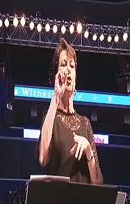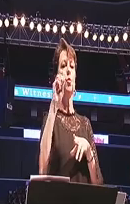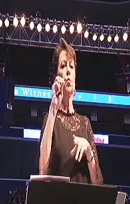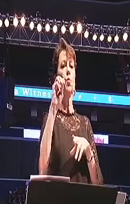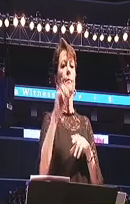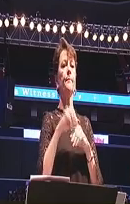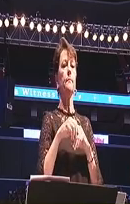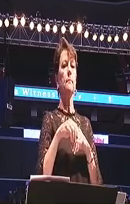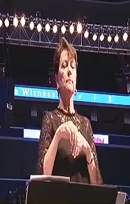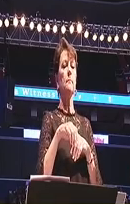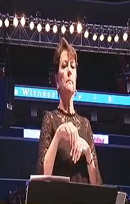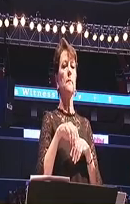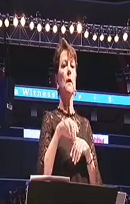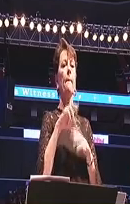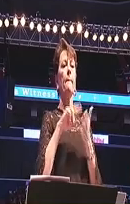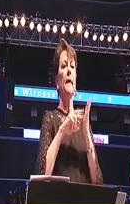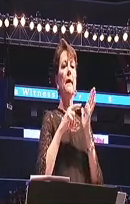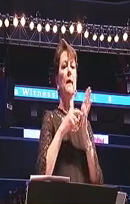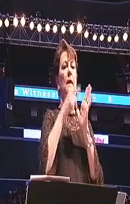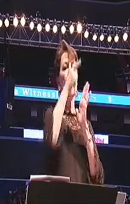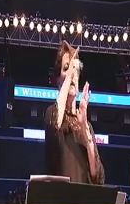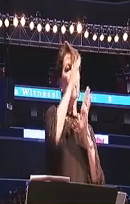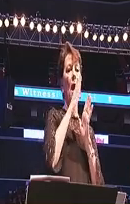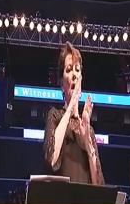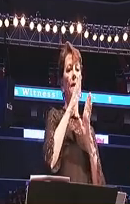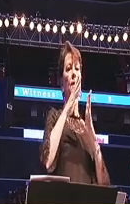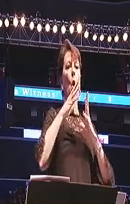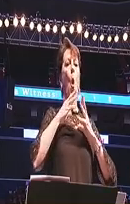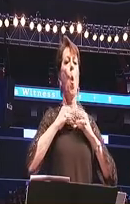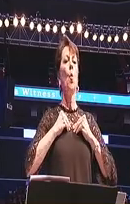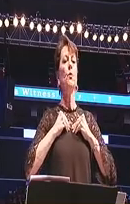Chinwendu, God owns life.